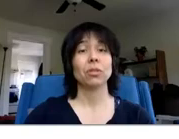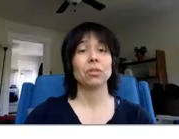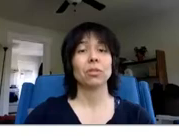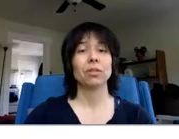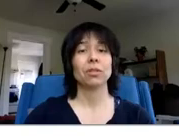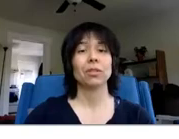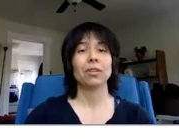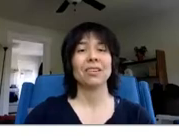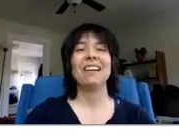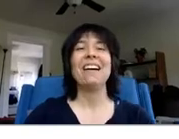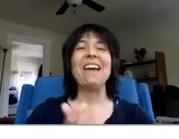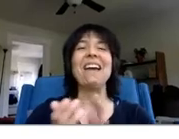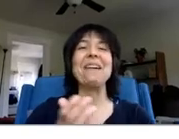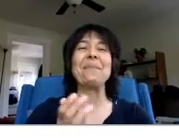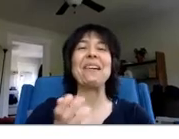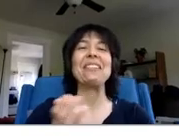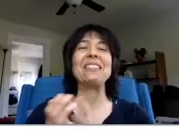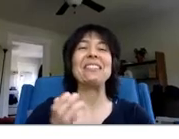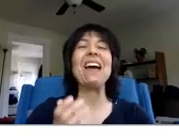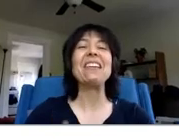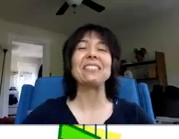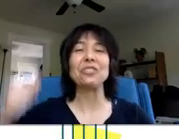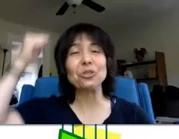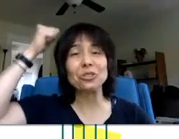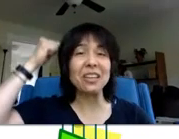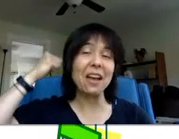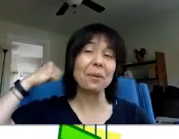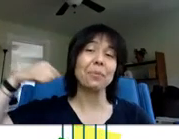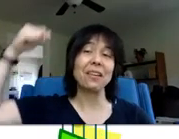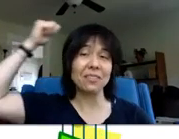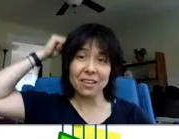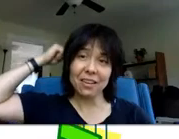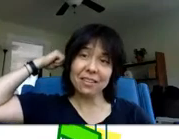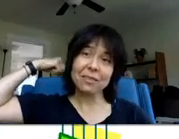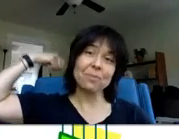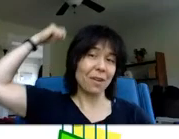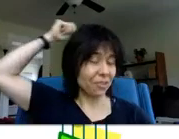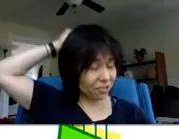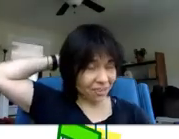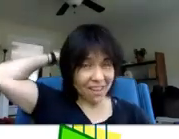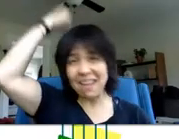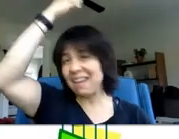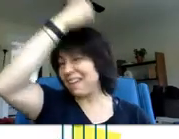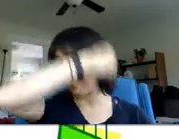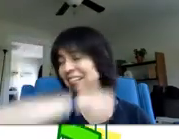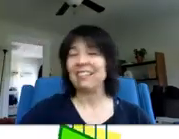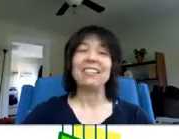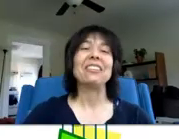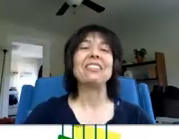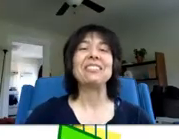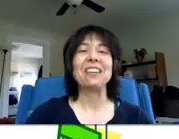Shoes? A hairbrush, yes! You use a hairbrush to brush your